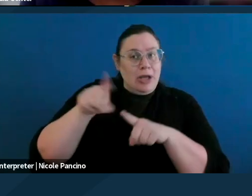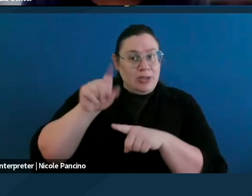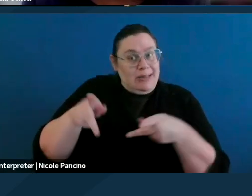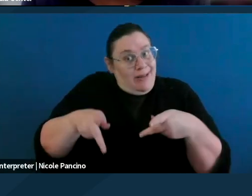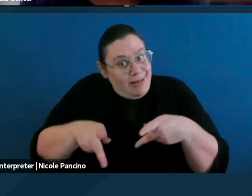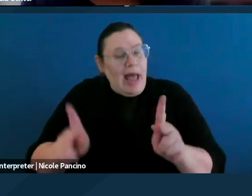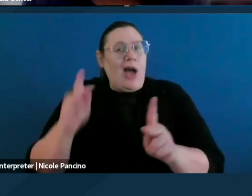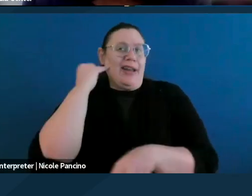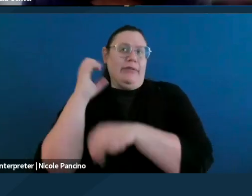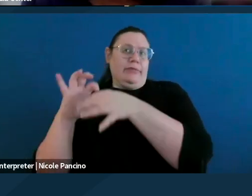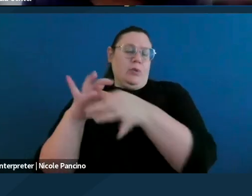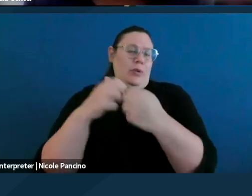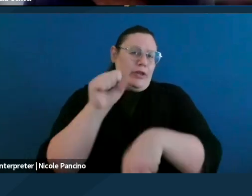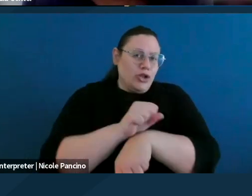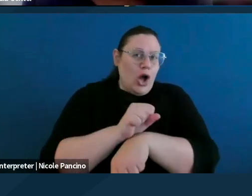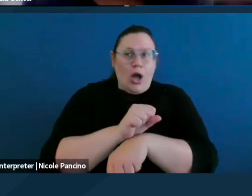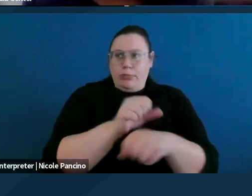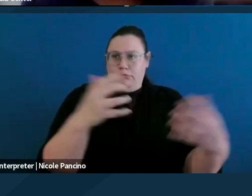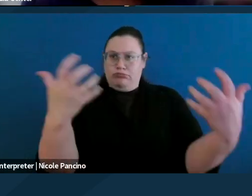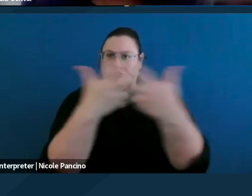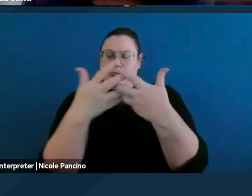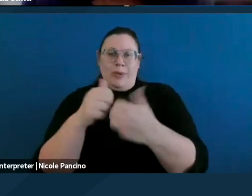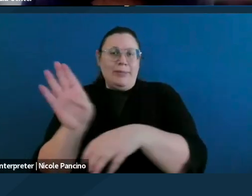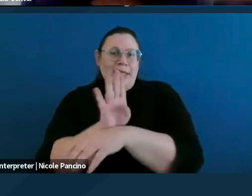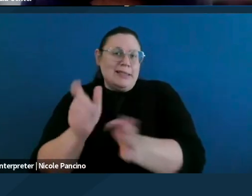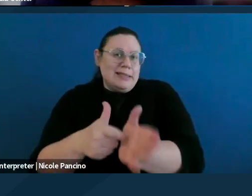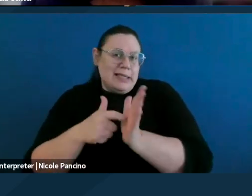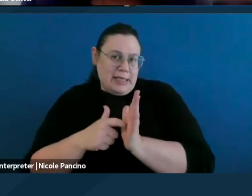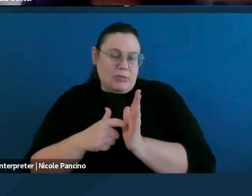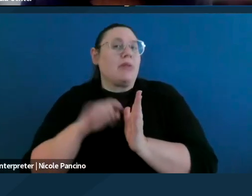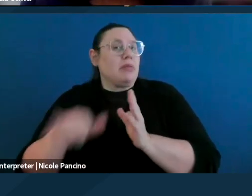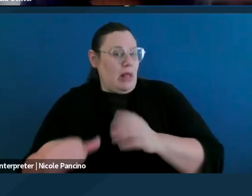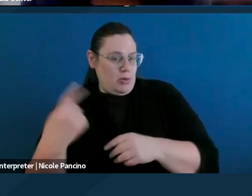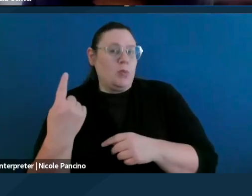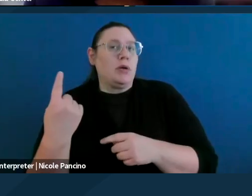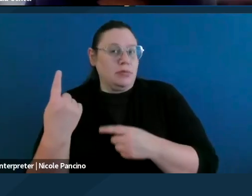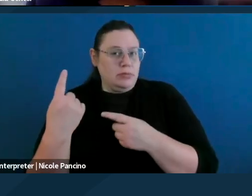job related and consistent with business necessity. So that is one